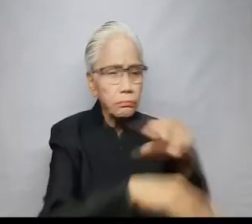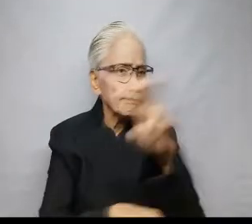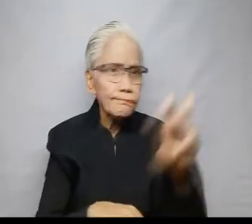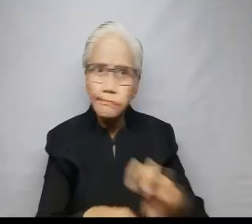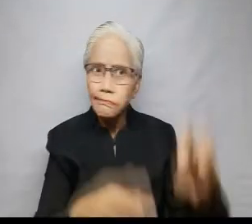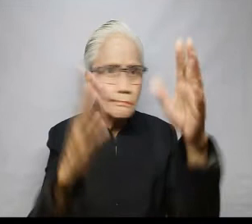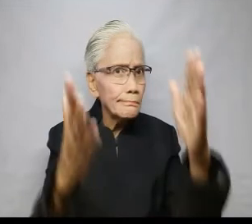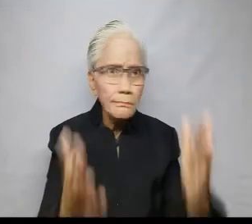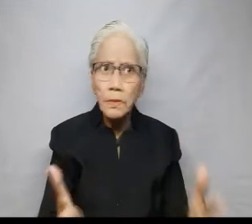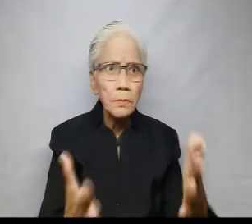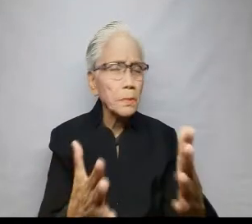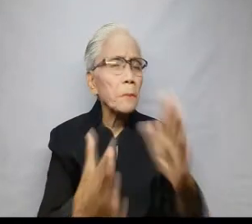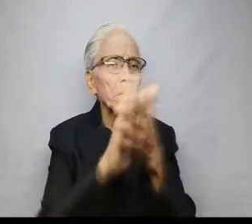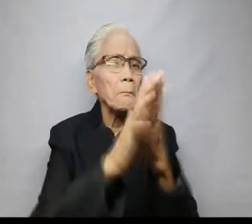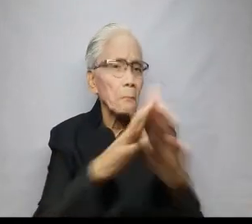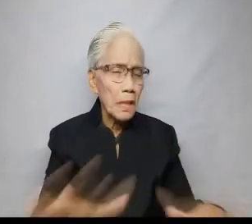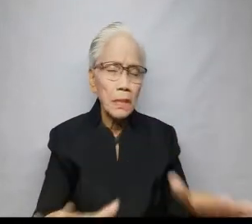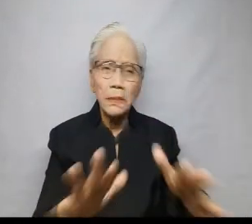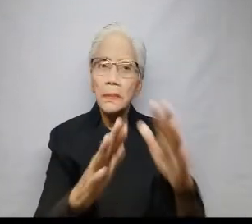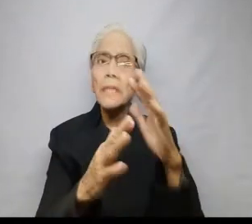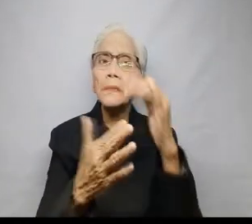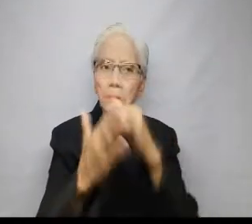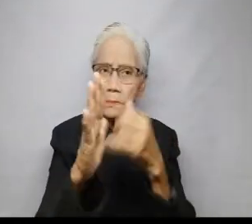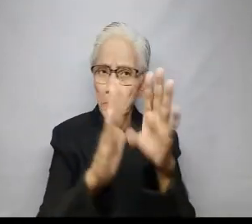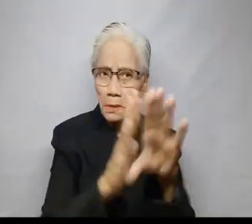be pilgrims of peace and justice.